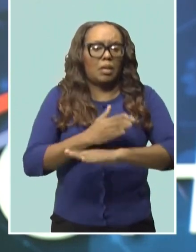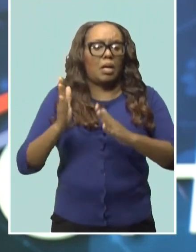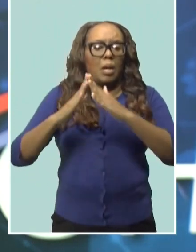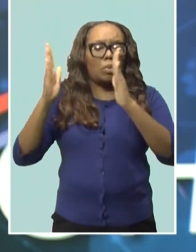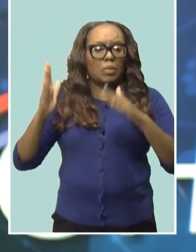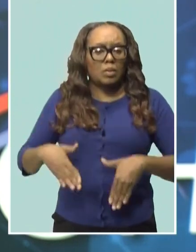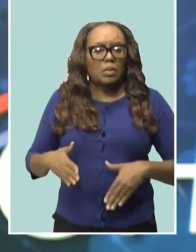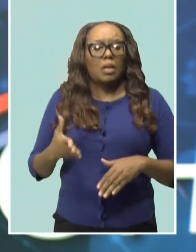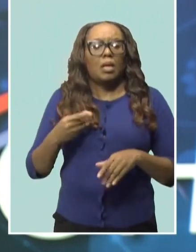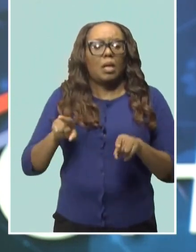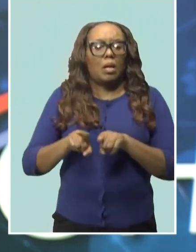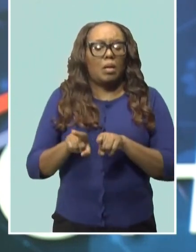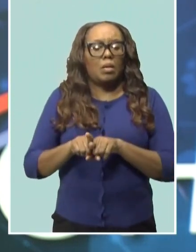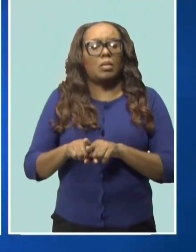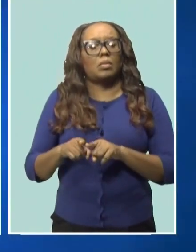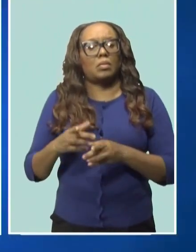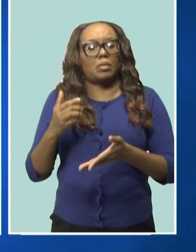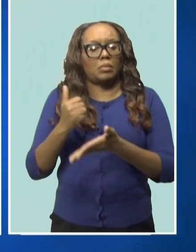premia.